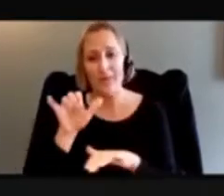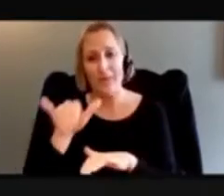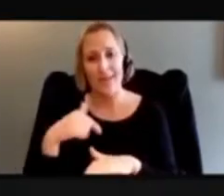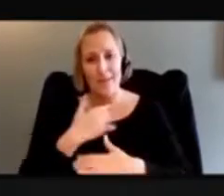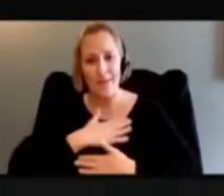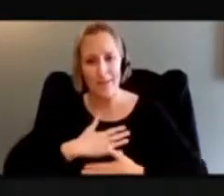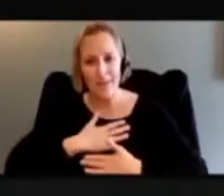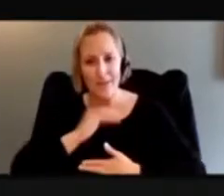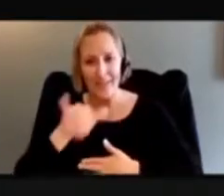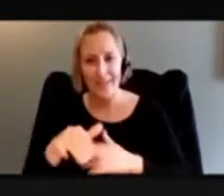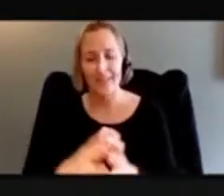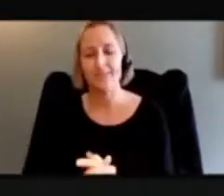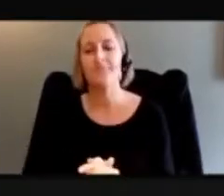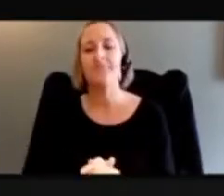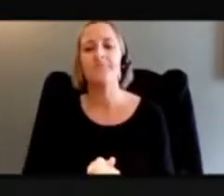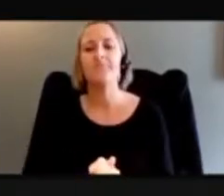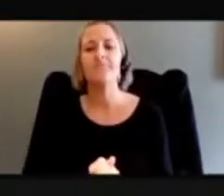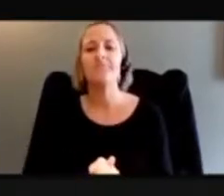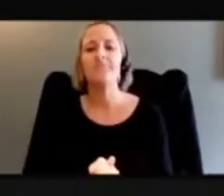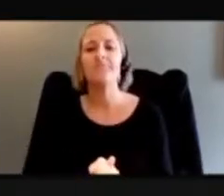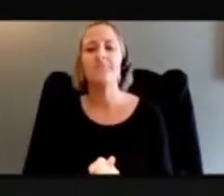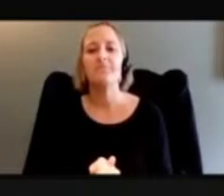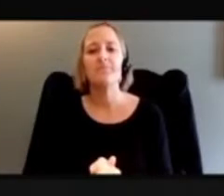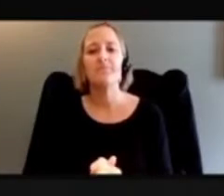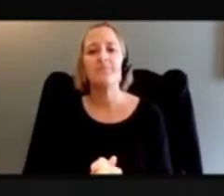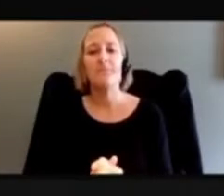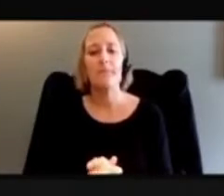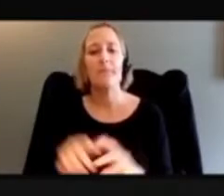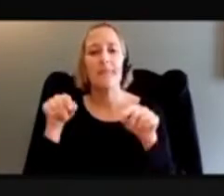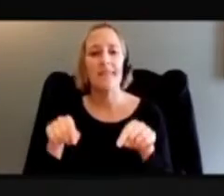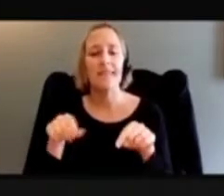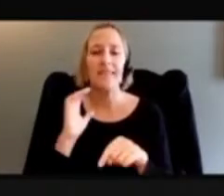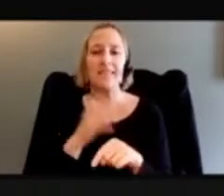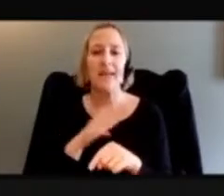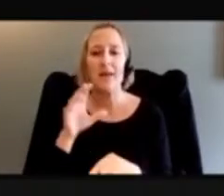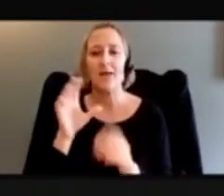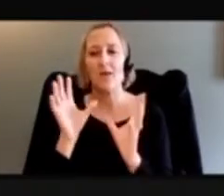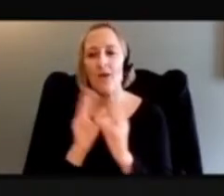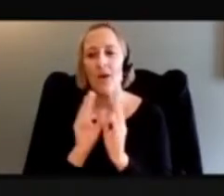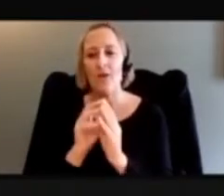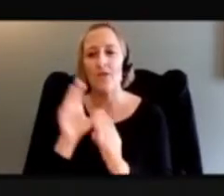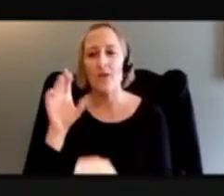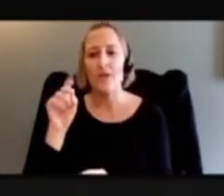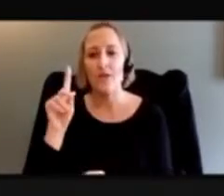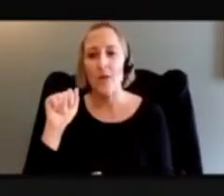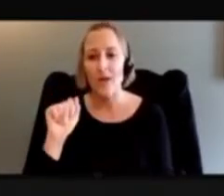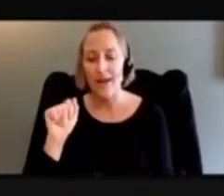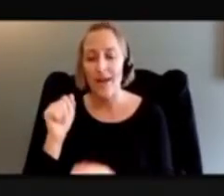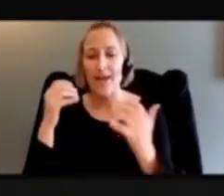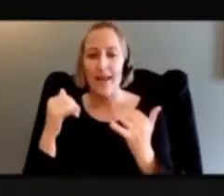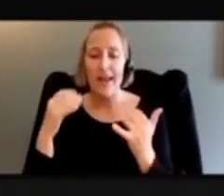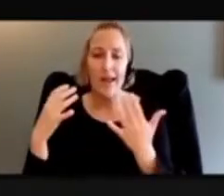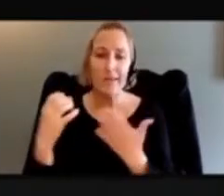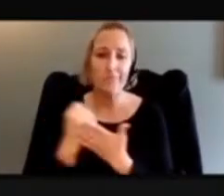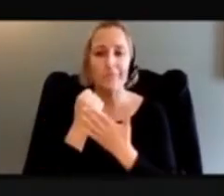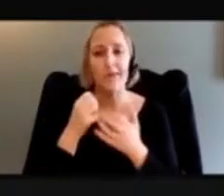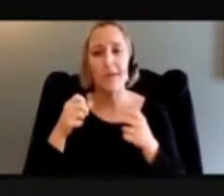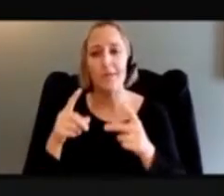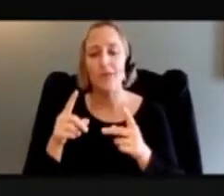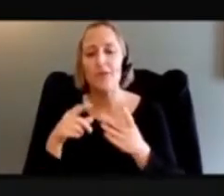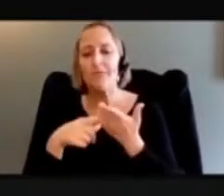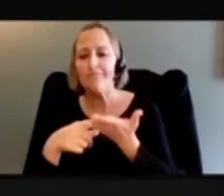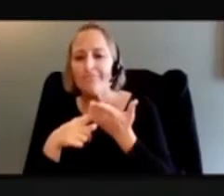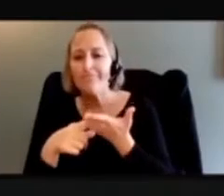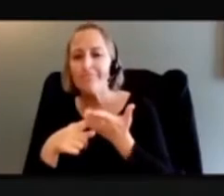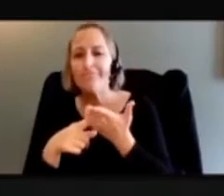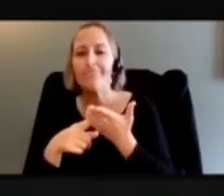really appreciate it. This is our conference coda. And so this is our opportunity to revisit and kind of recap for the